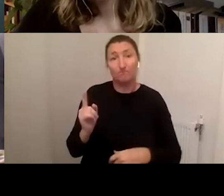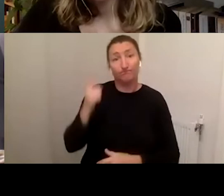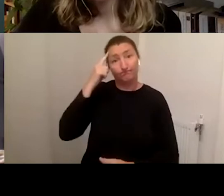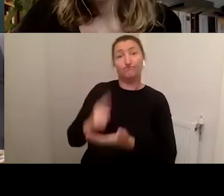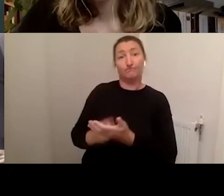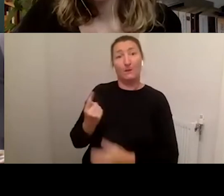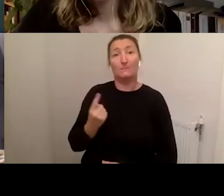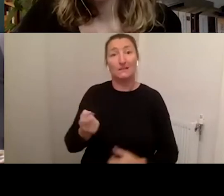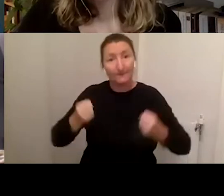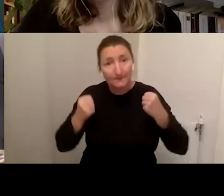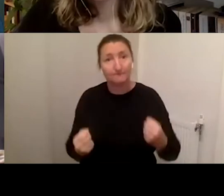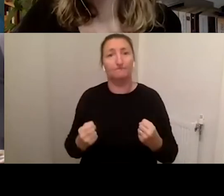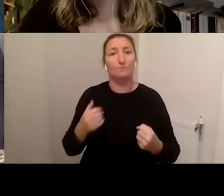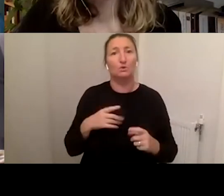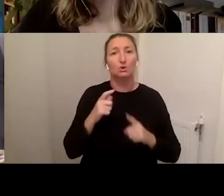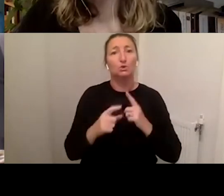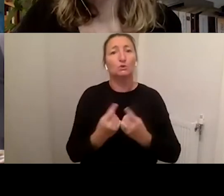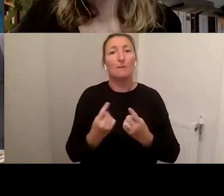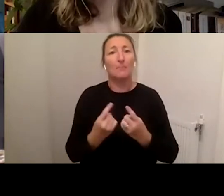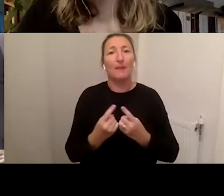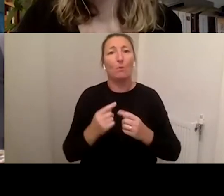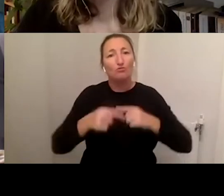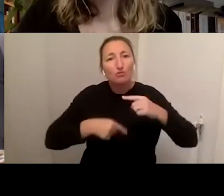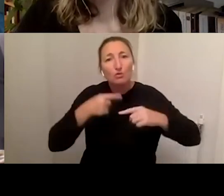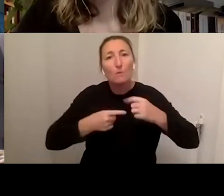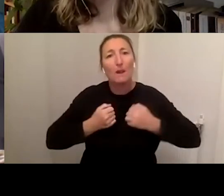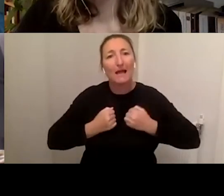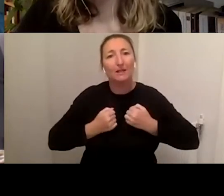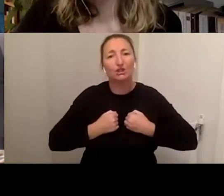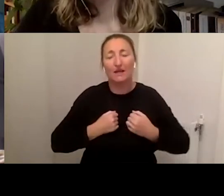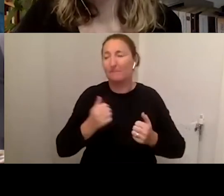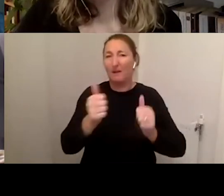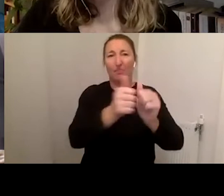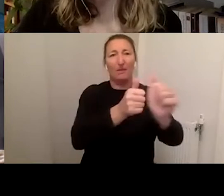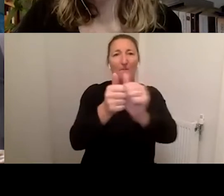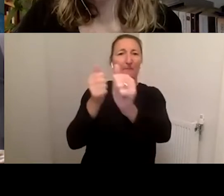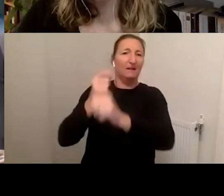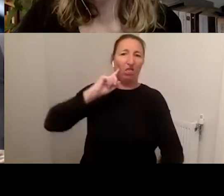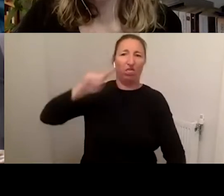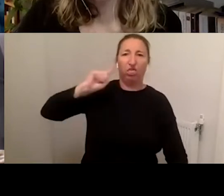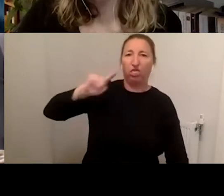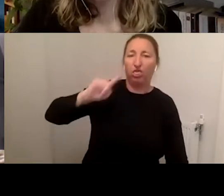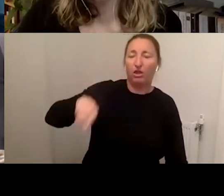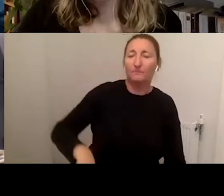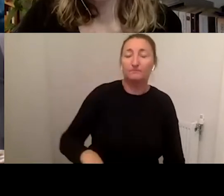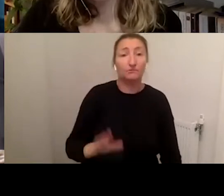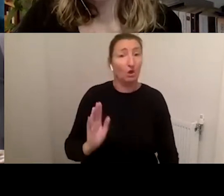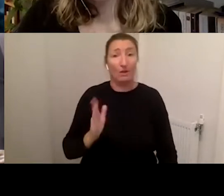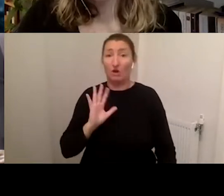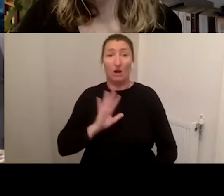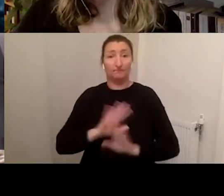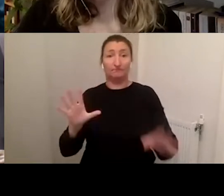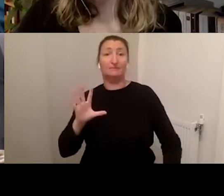company they wouldn't do anything with renewables or energy efficiency, and so they got a crazy idea to take over the grid.